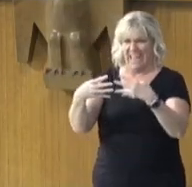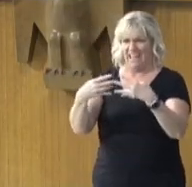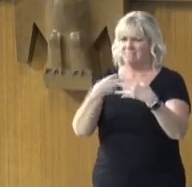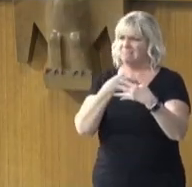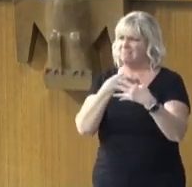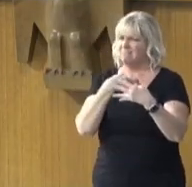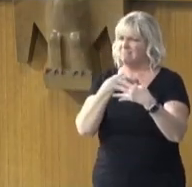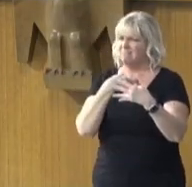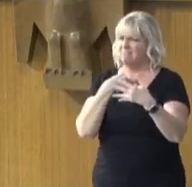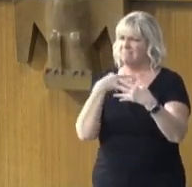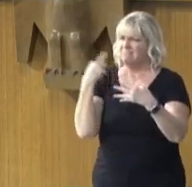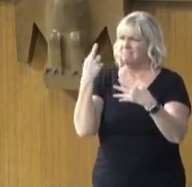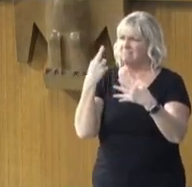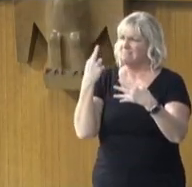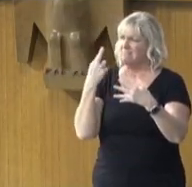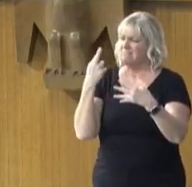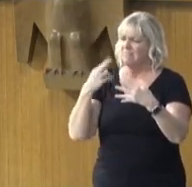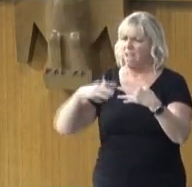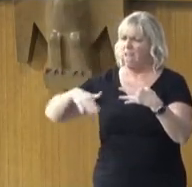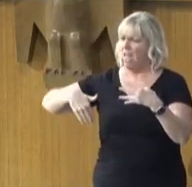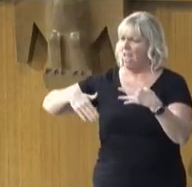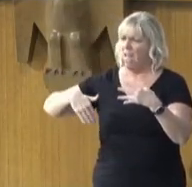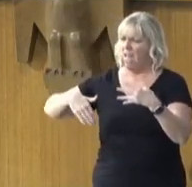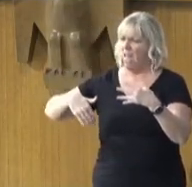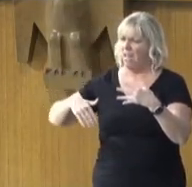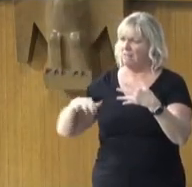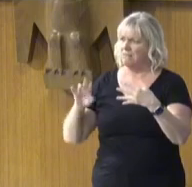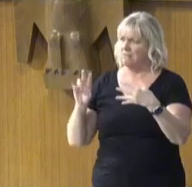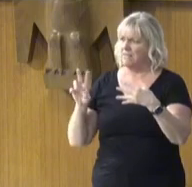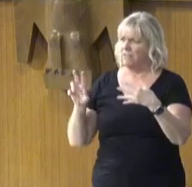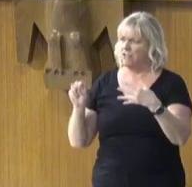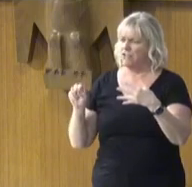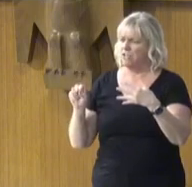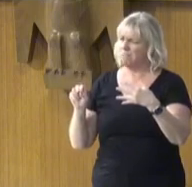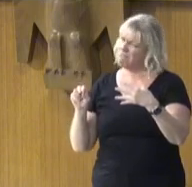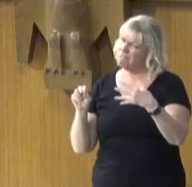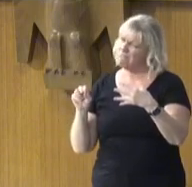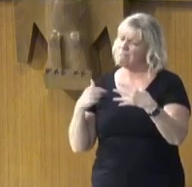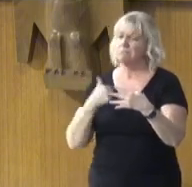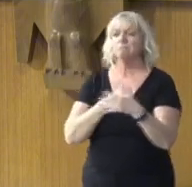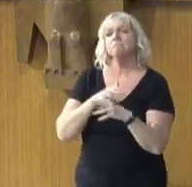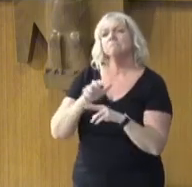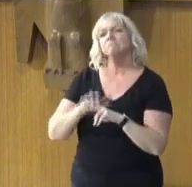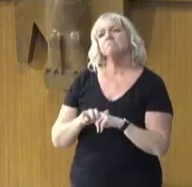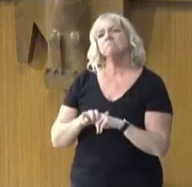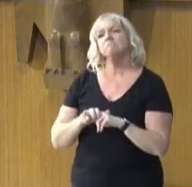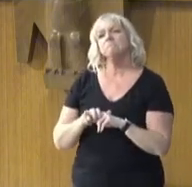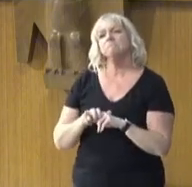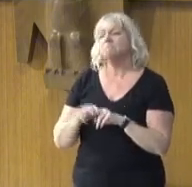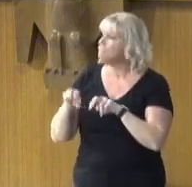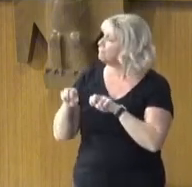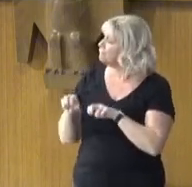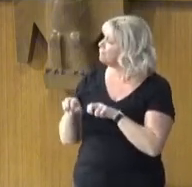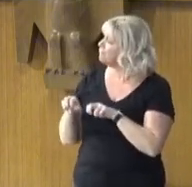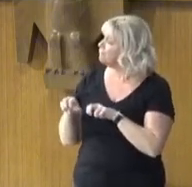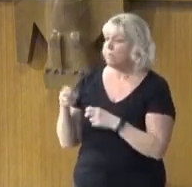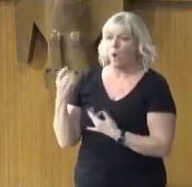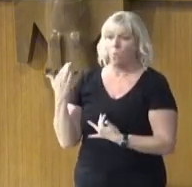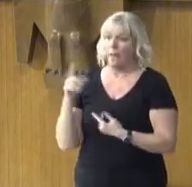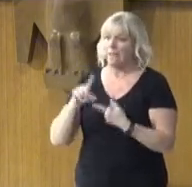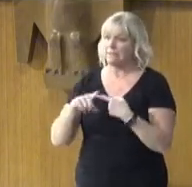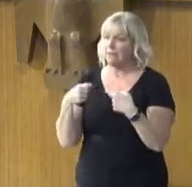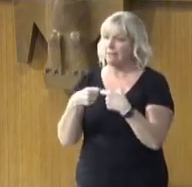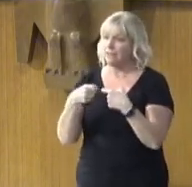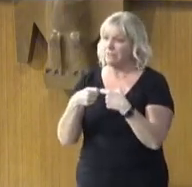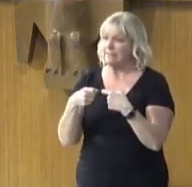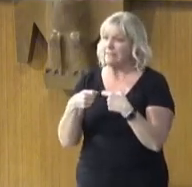And we realized it wasn't quite 7.30 yet. So we had to just sit there in the driveway until the electricity came back on